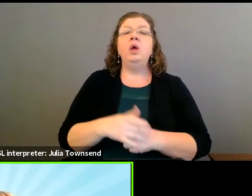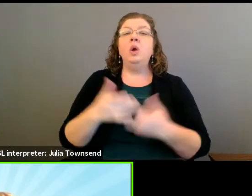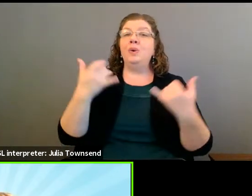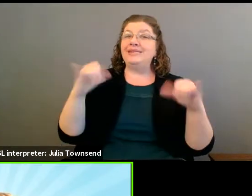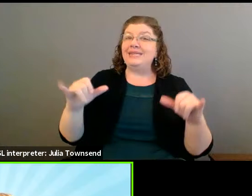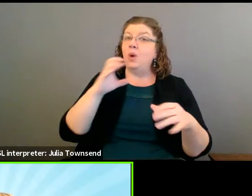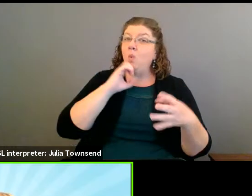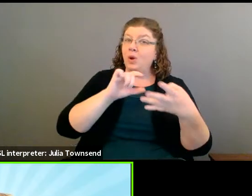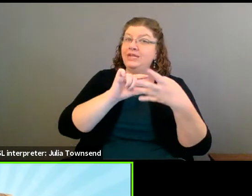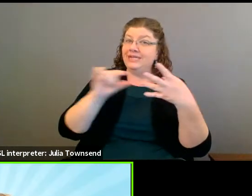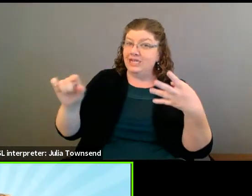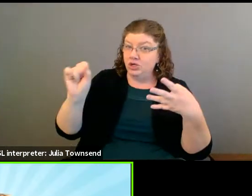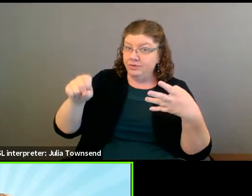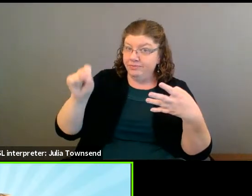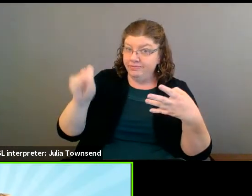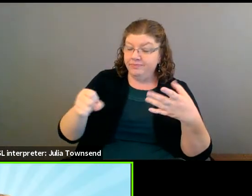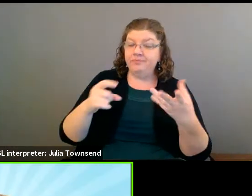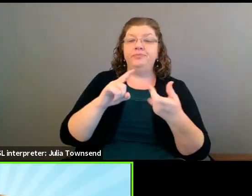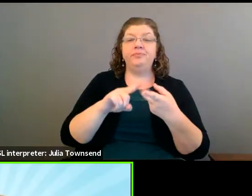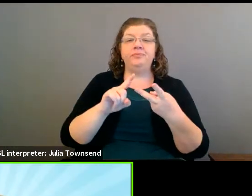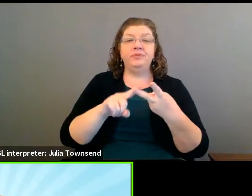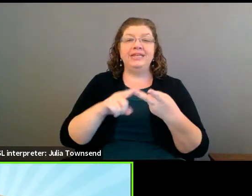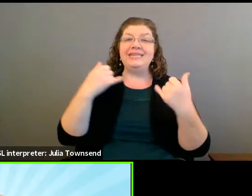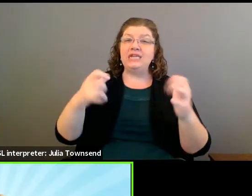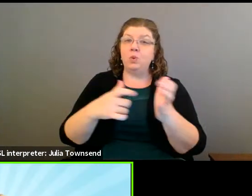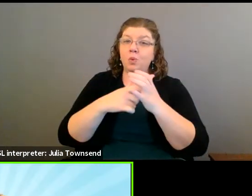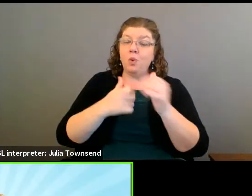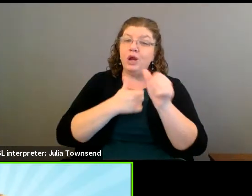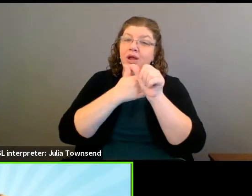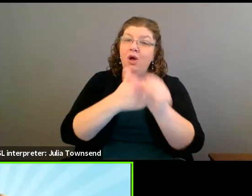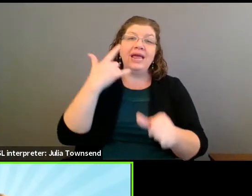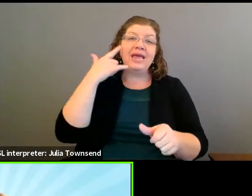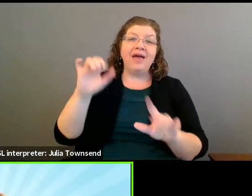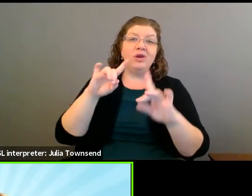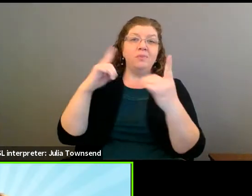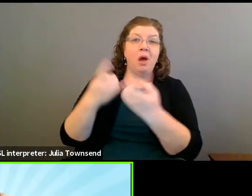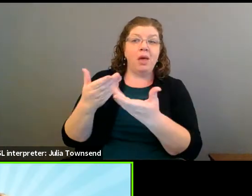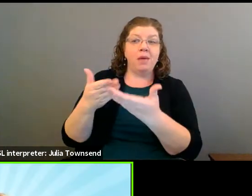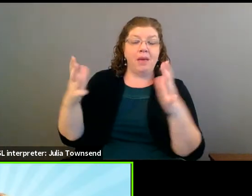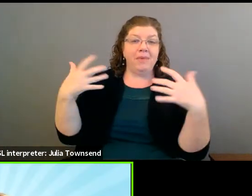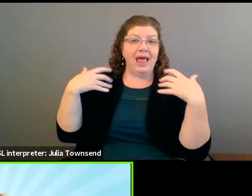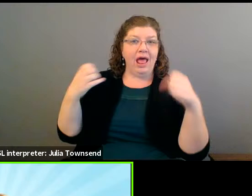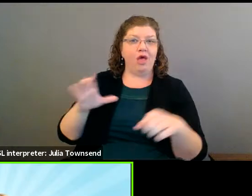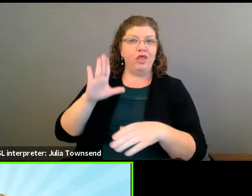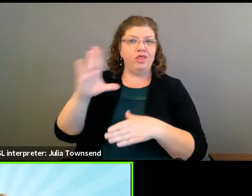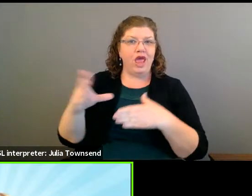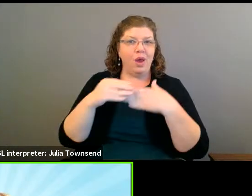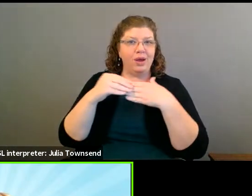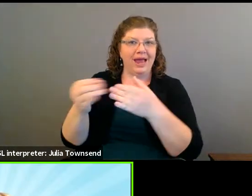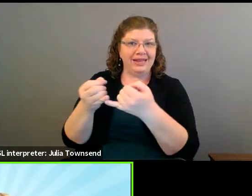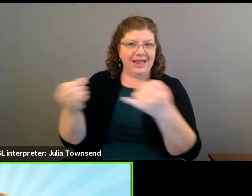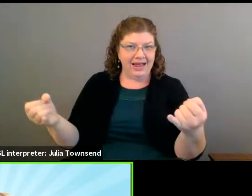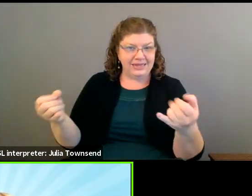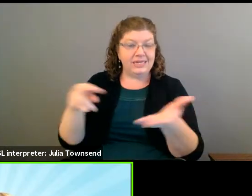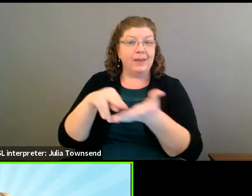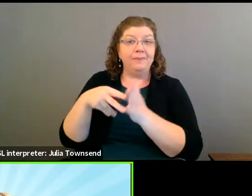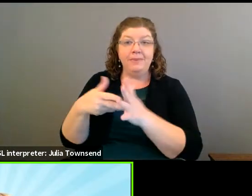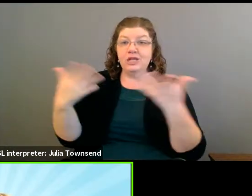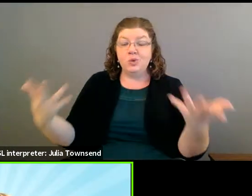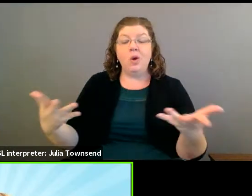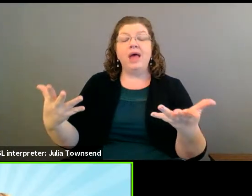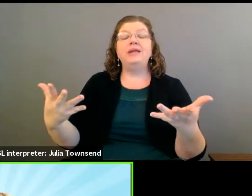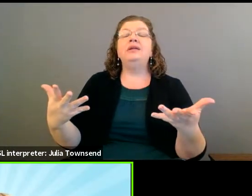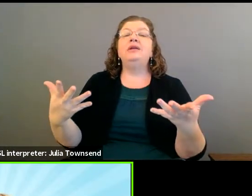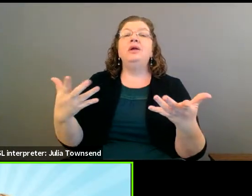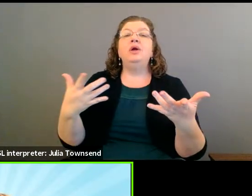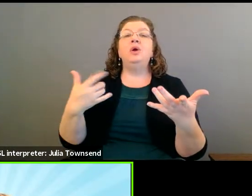orange tier. We are still required to follow the California Department of Public Health guidelines. And that means the guidance is